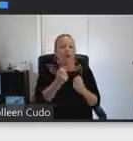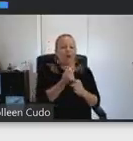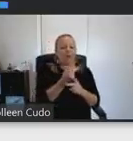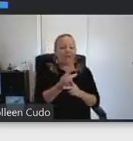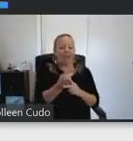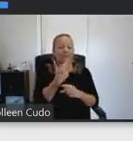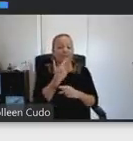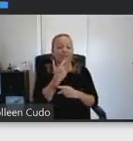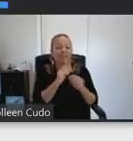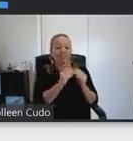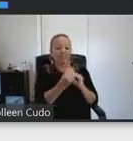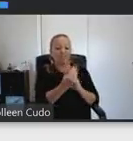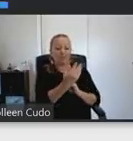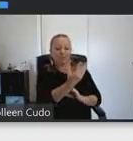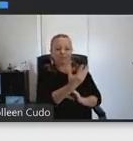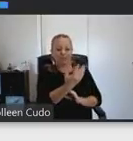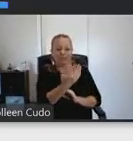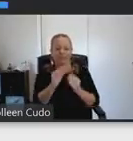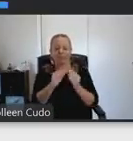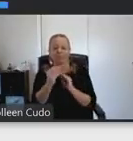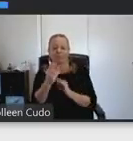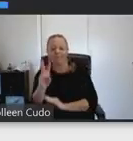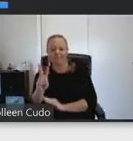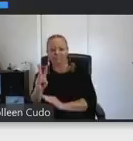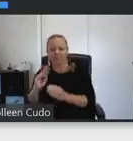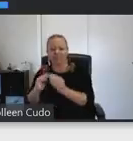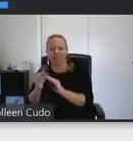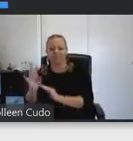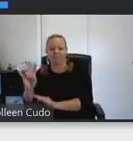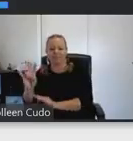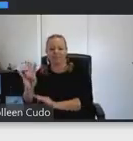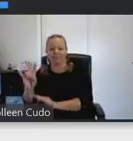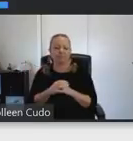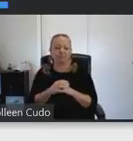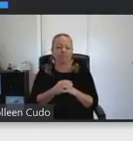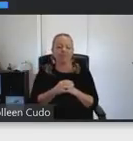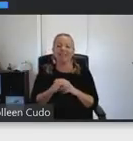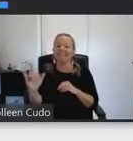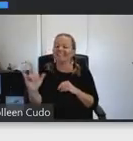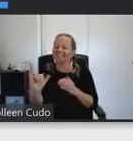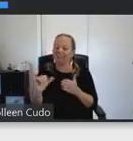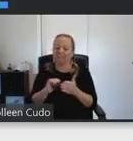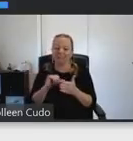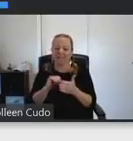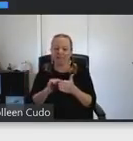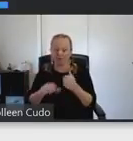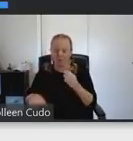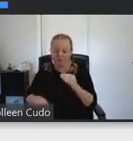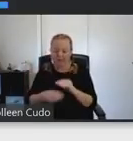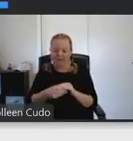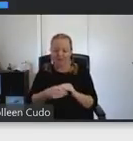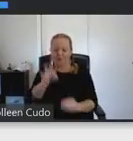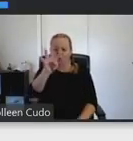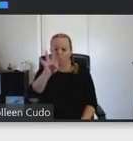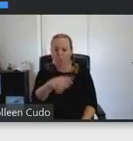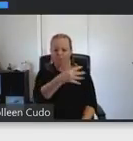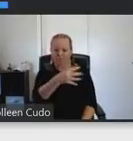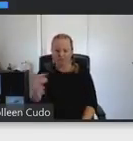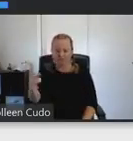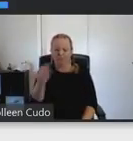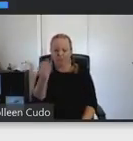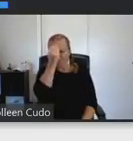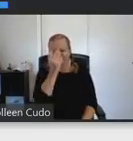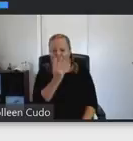5, metric 6, and metric 7. On the same page, we've added some graphs so that you have this information